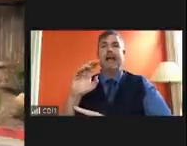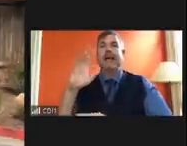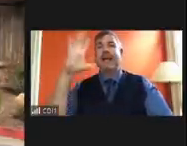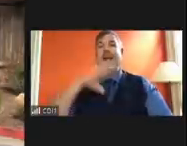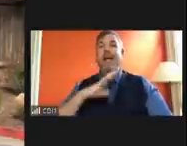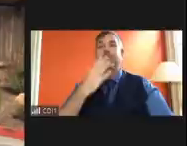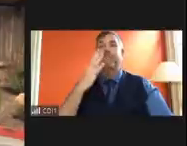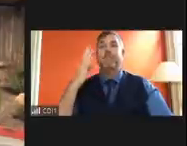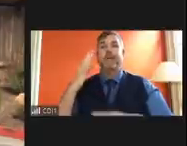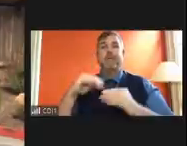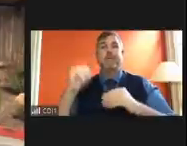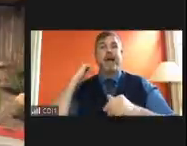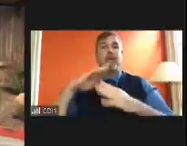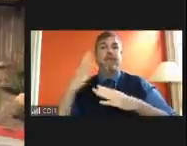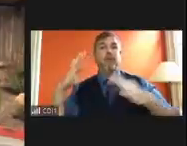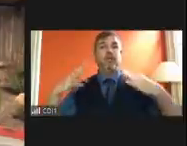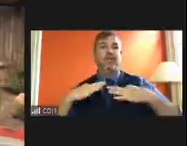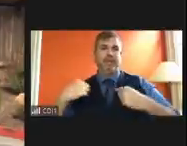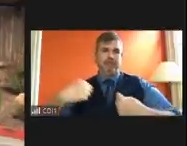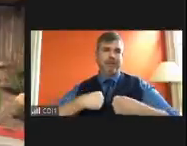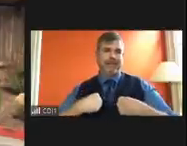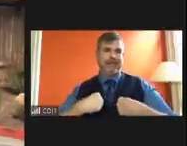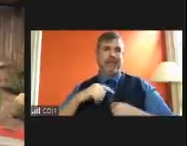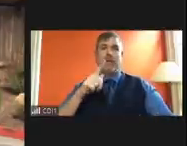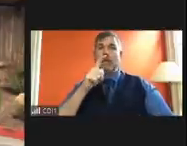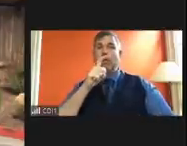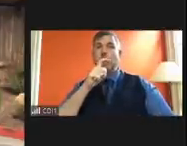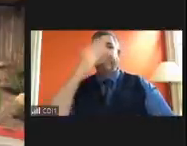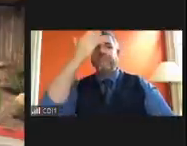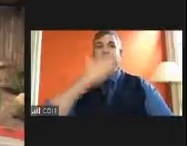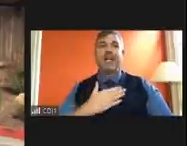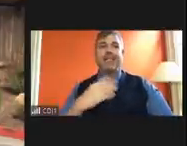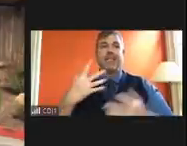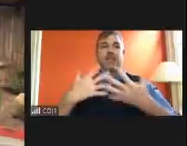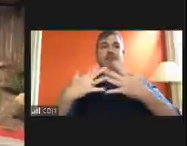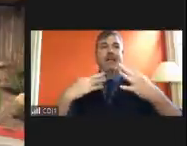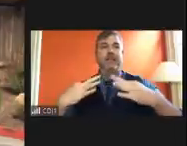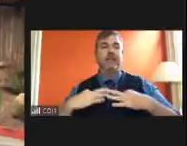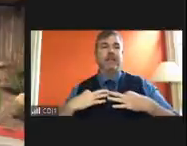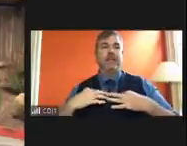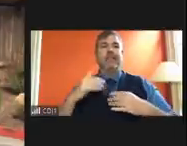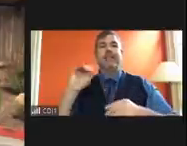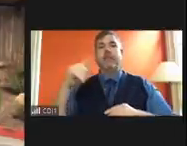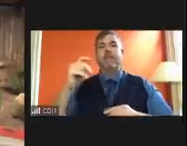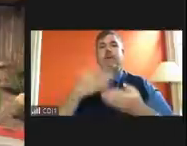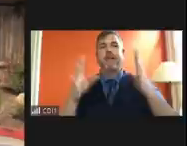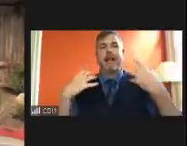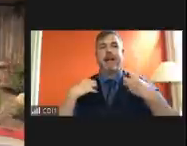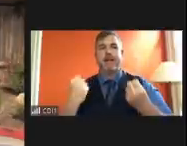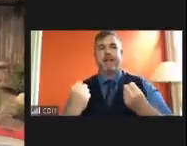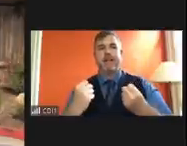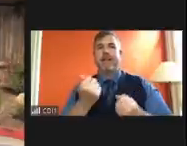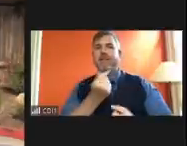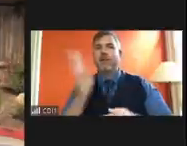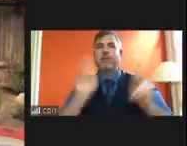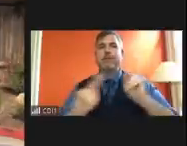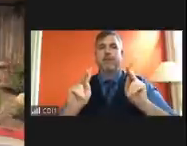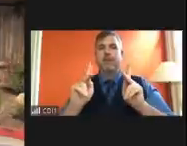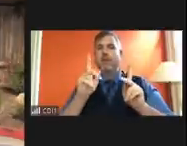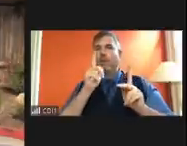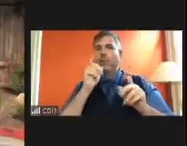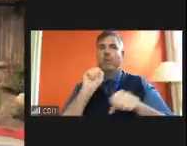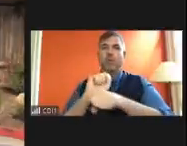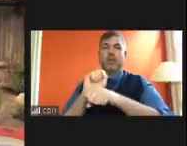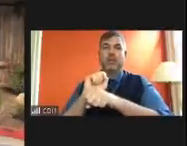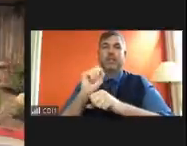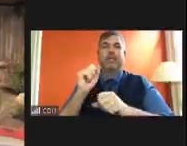County Department of Public Health in gray, and there's some representatives of our residential care facility that we were visiting at that time. So